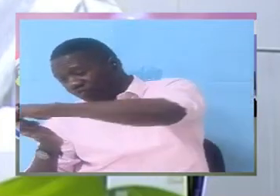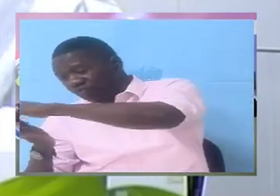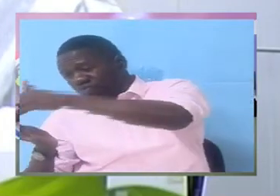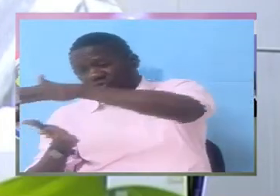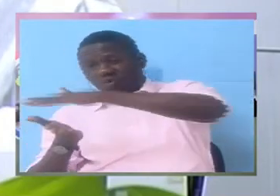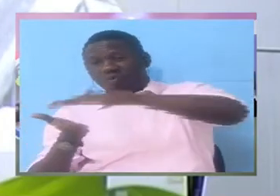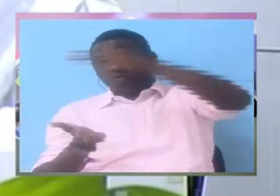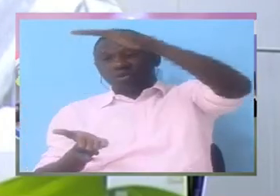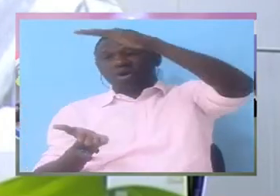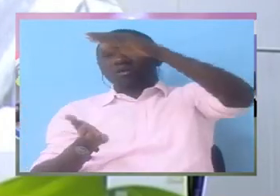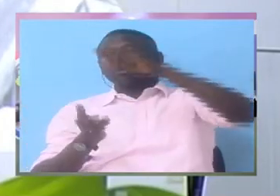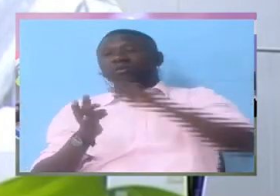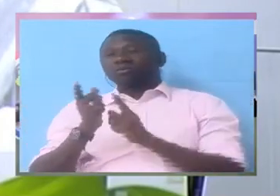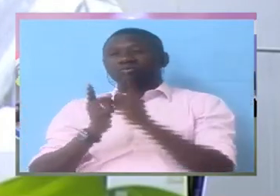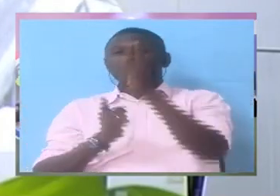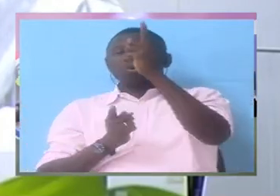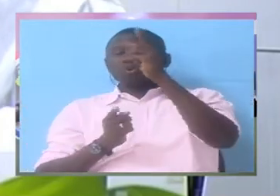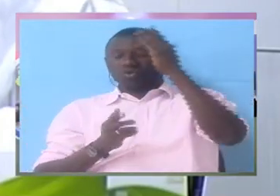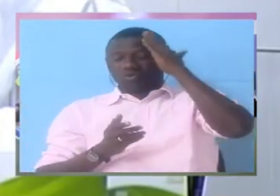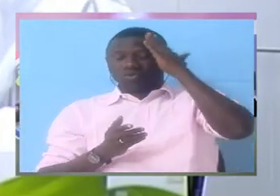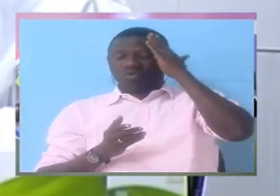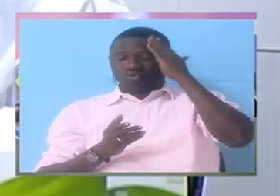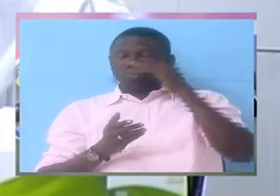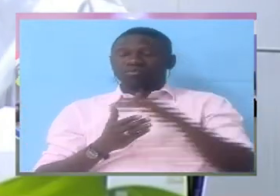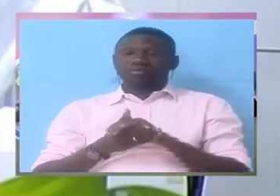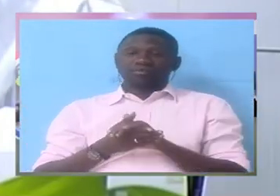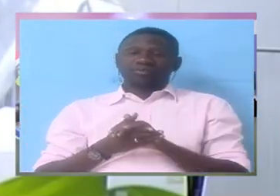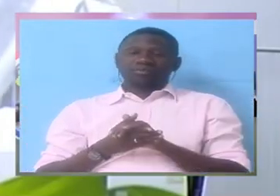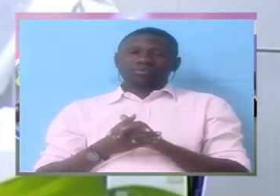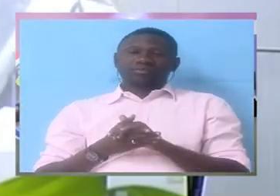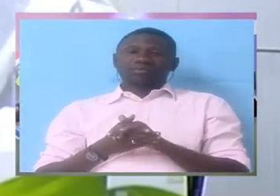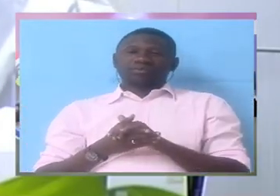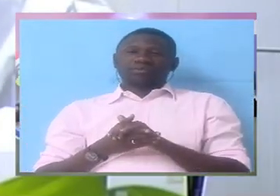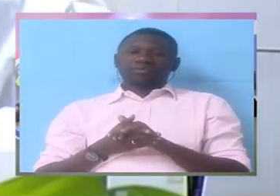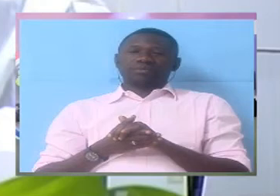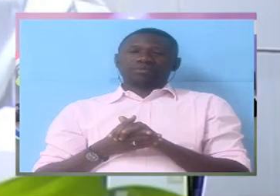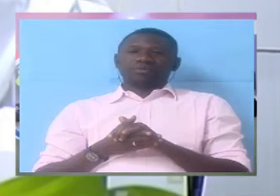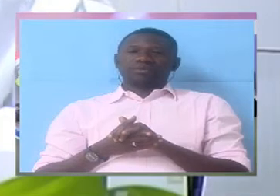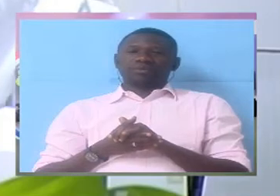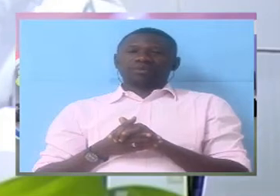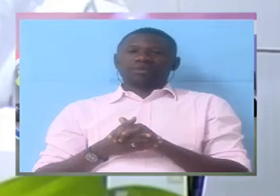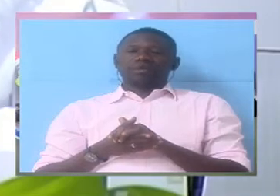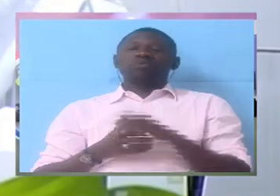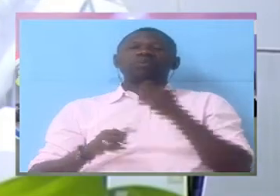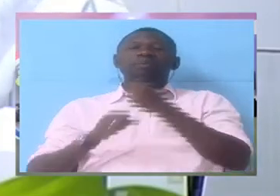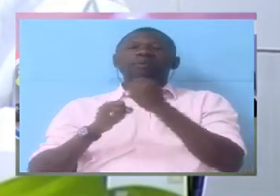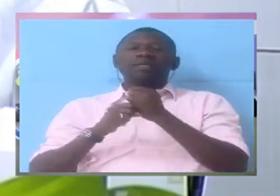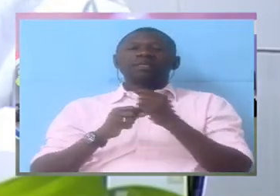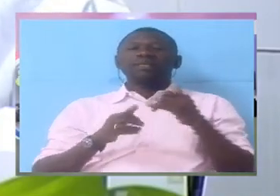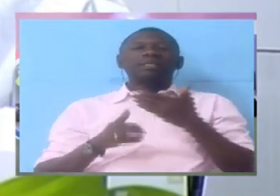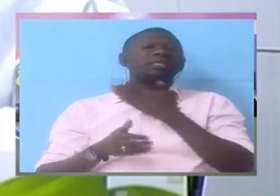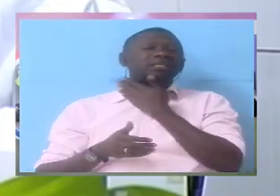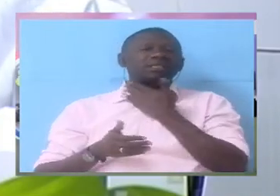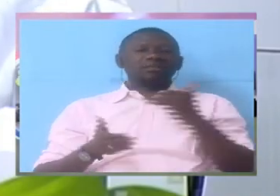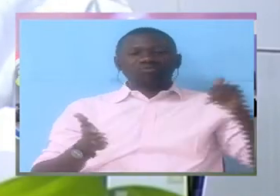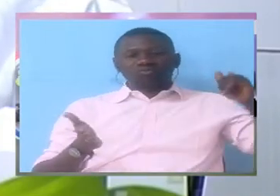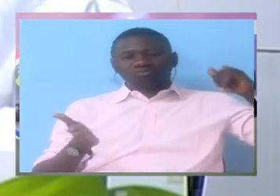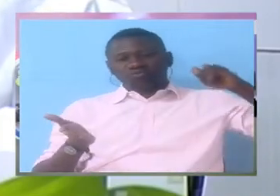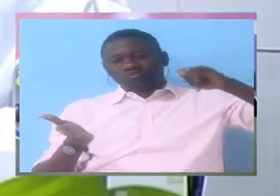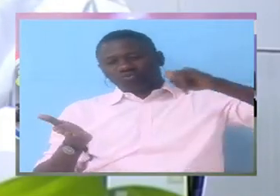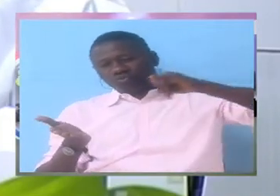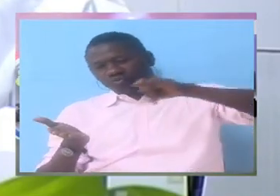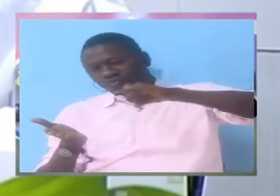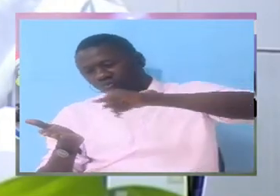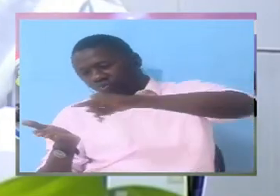Abe yiriko mento santo aning kuluntila jirula tema bankoto. For easy landing. Pro asiji kuke ka